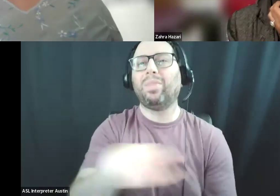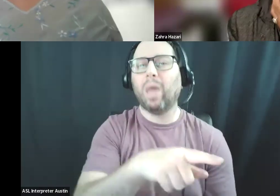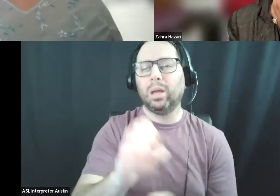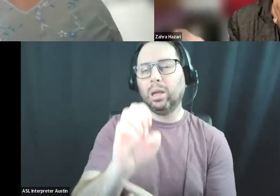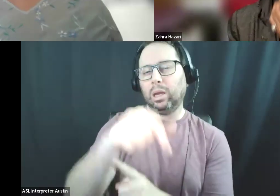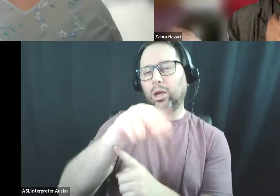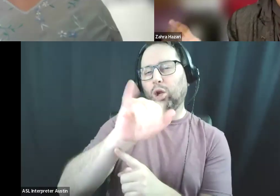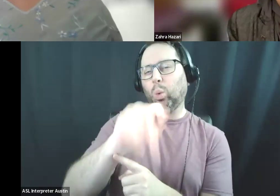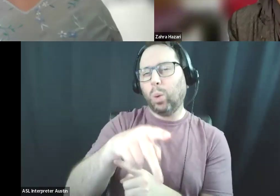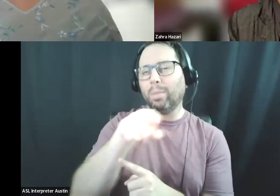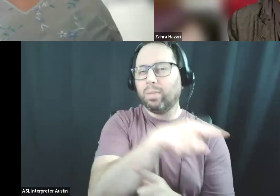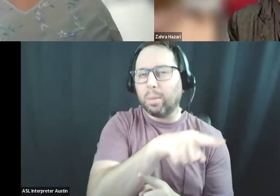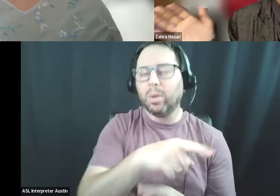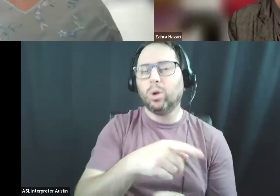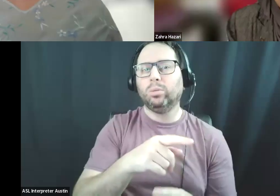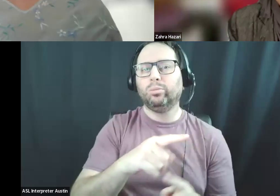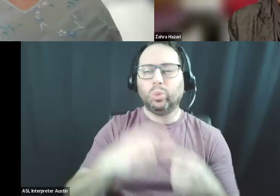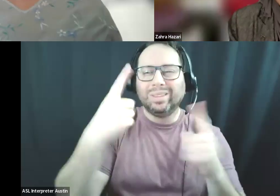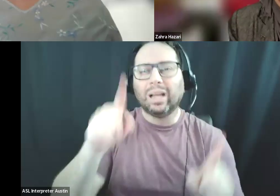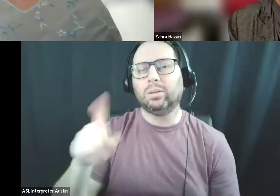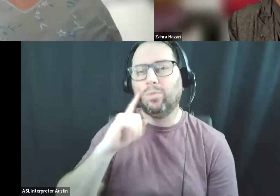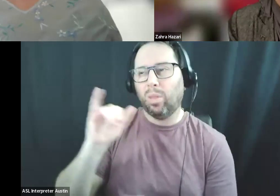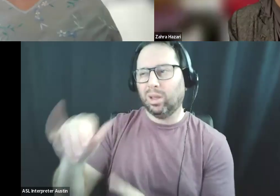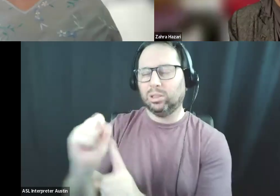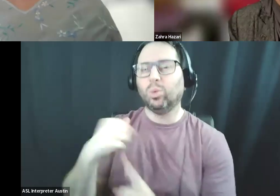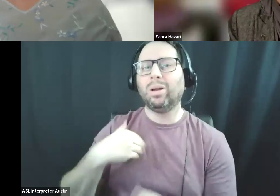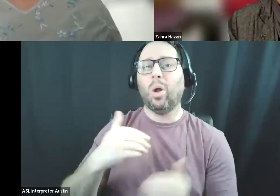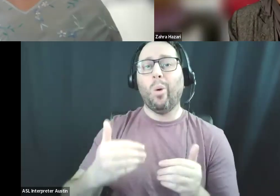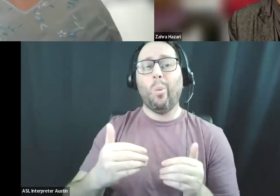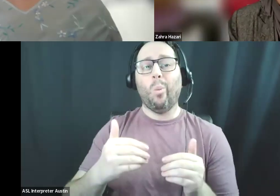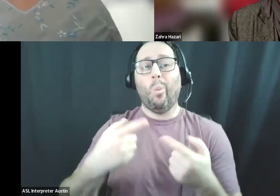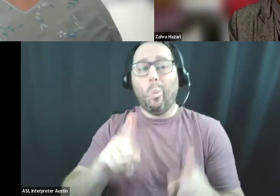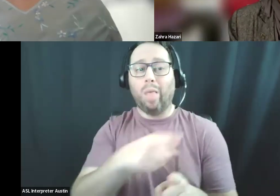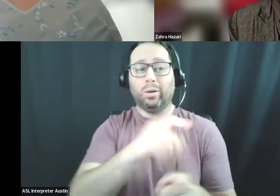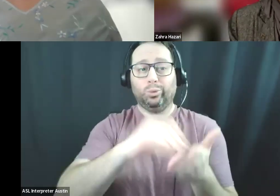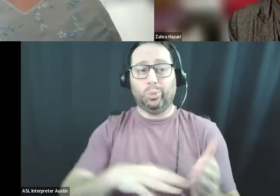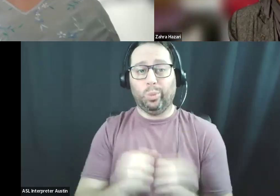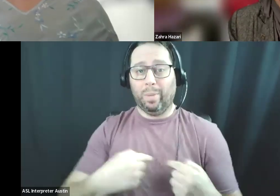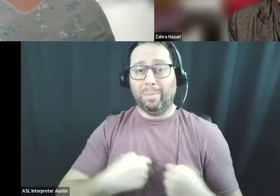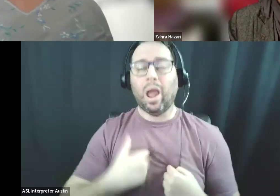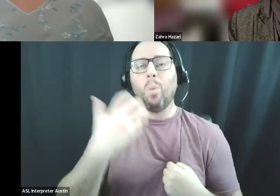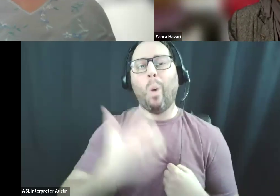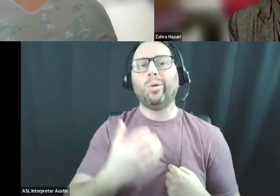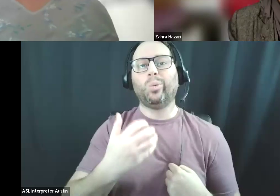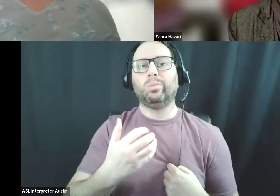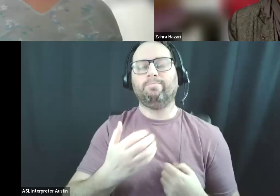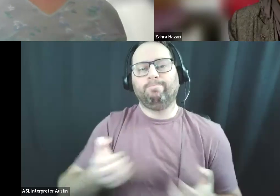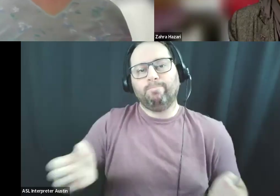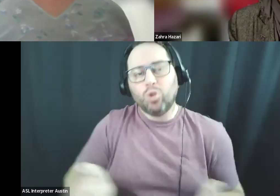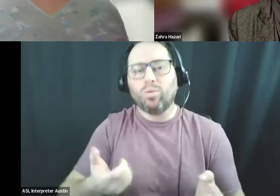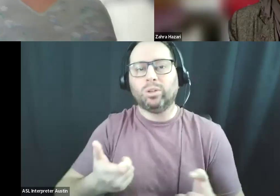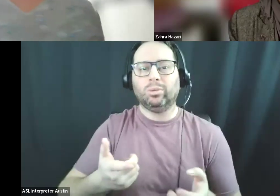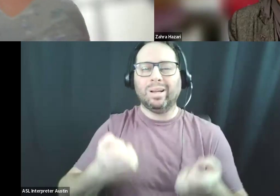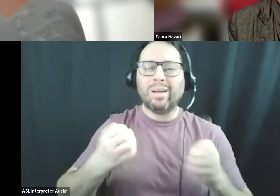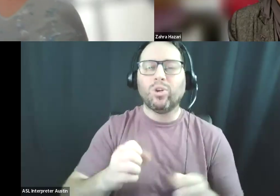them when we have them, to equip them with that understanding that like the system is always acting on you, right?